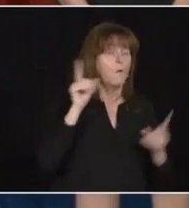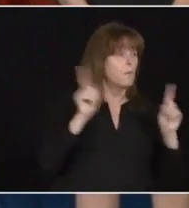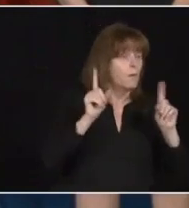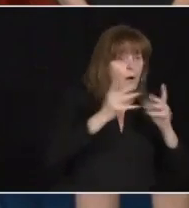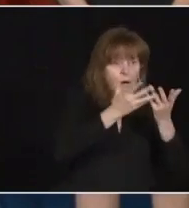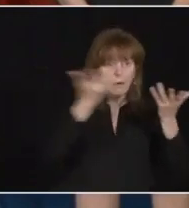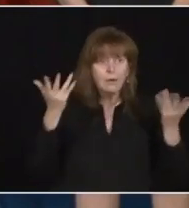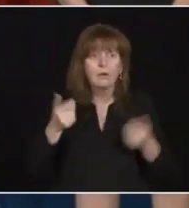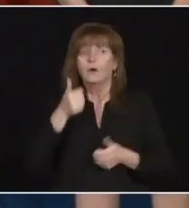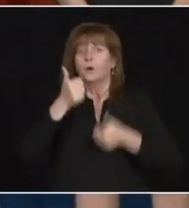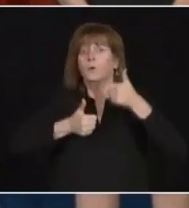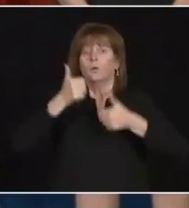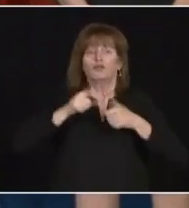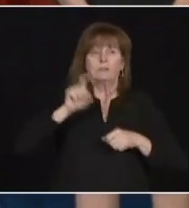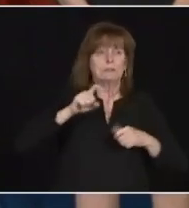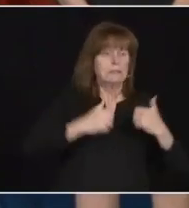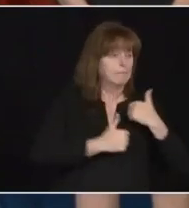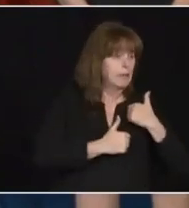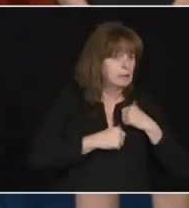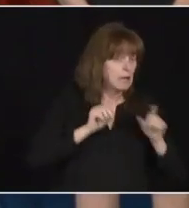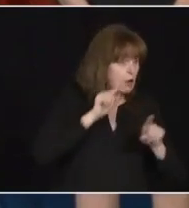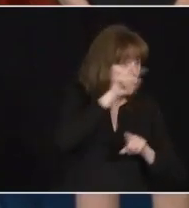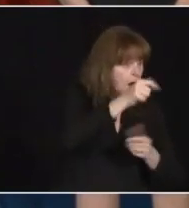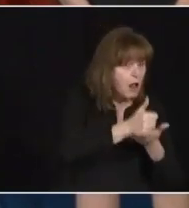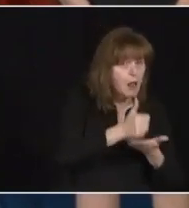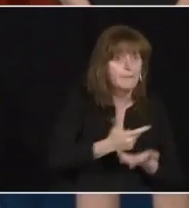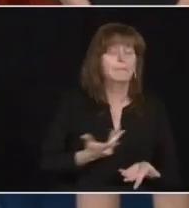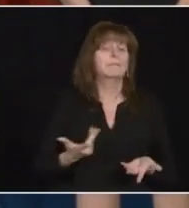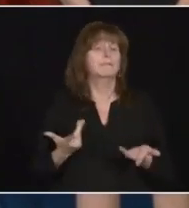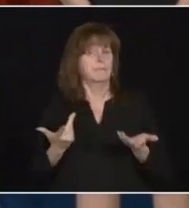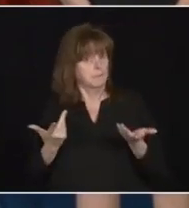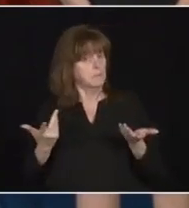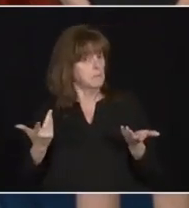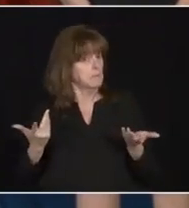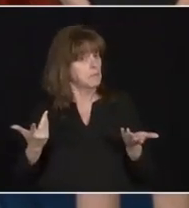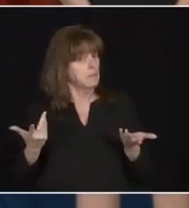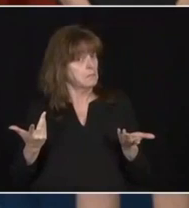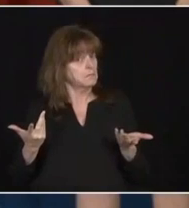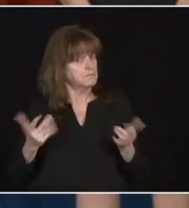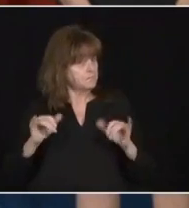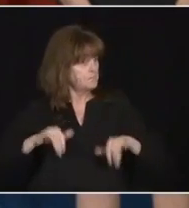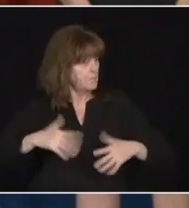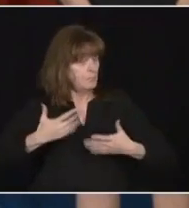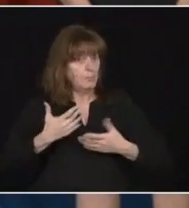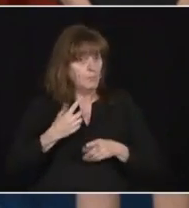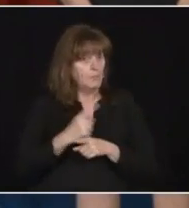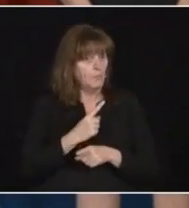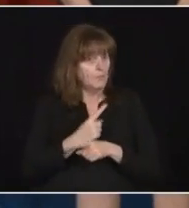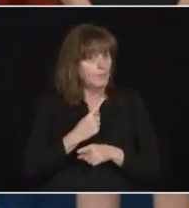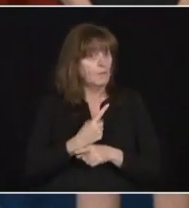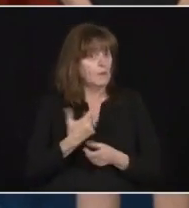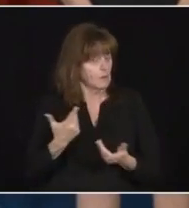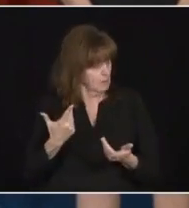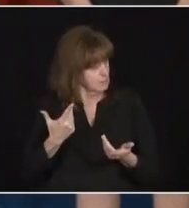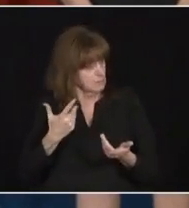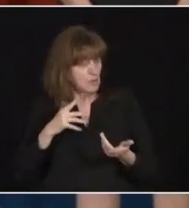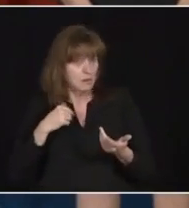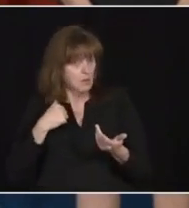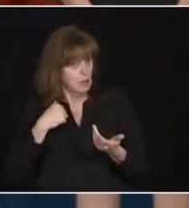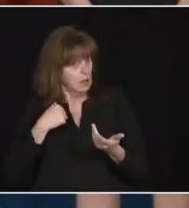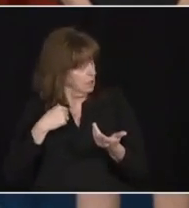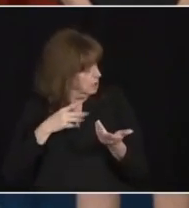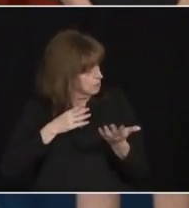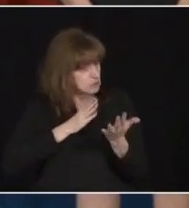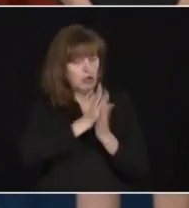needing military assistance. And I believe that that is the approach that's necessary, transparency. And we'll do